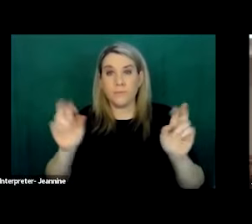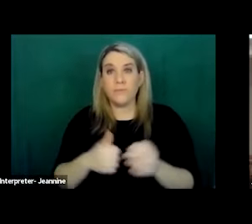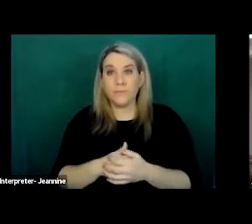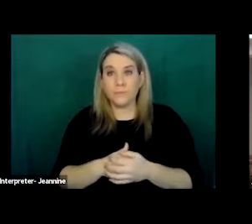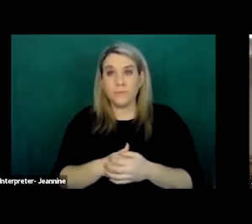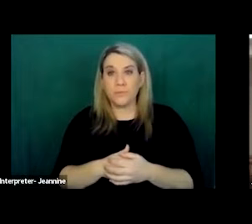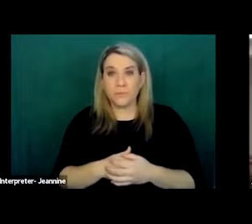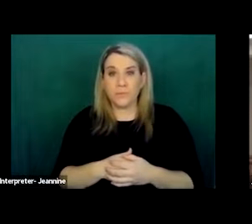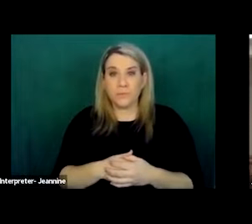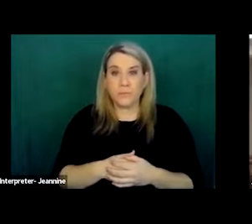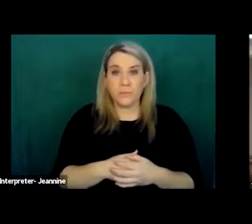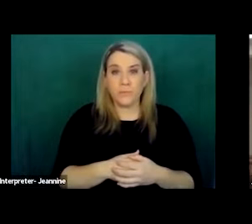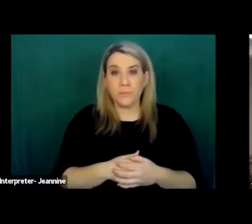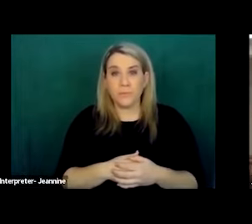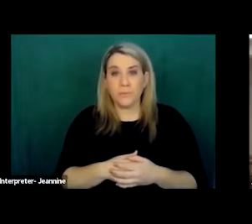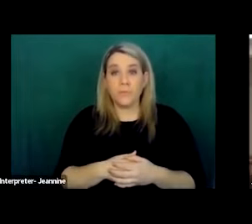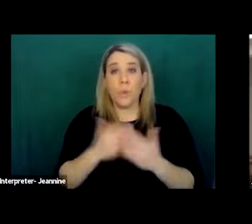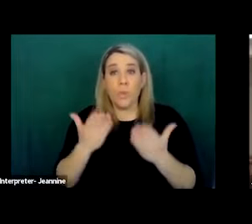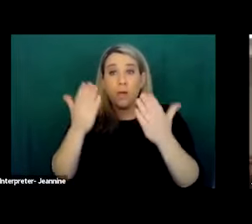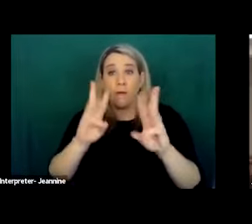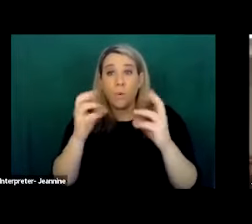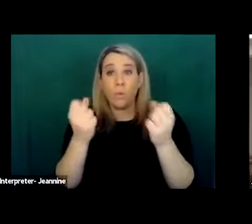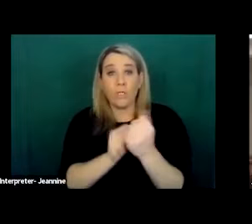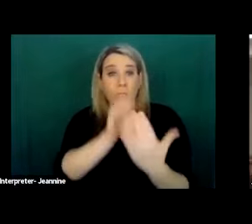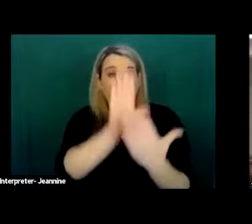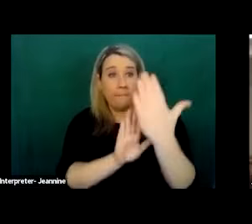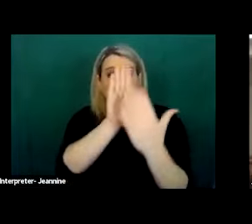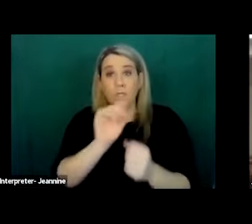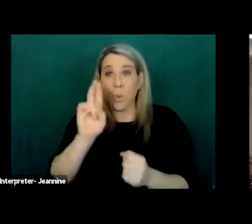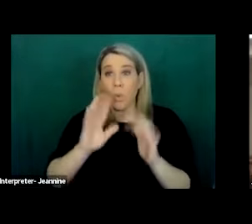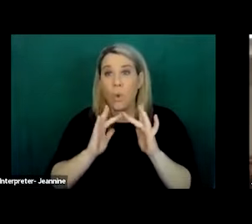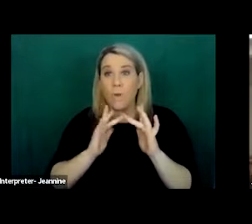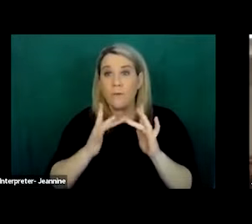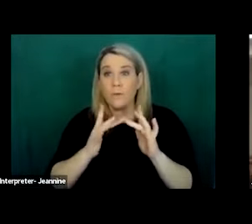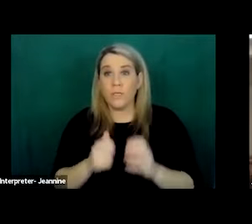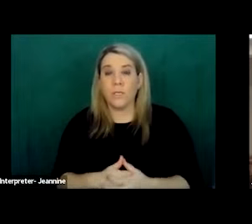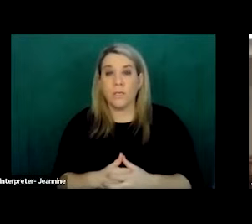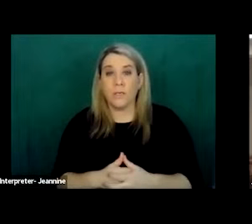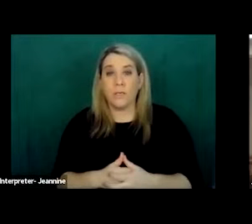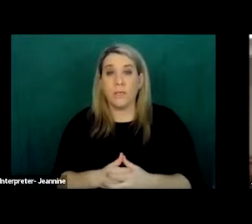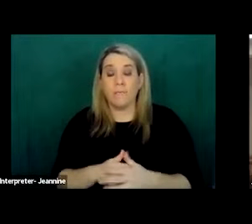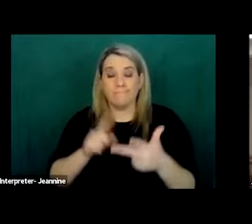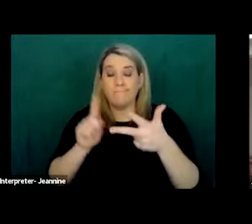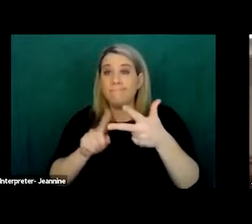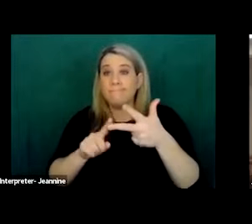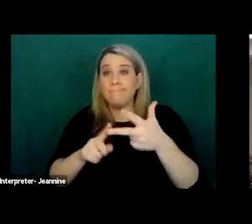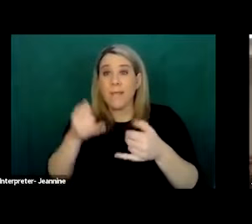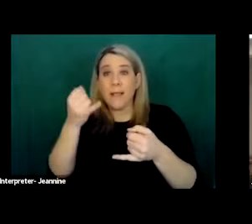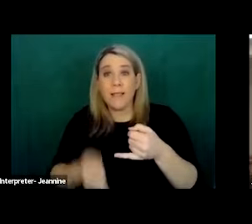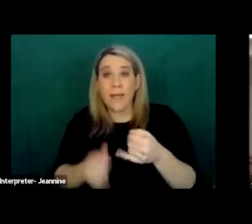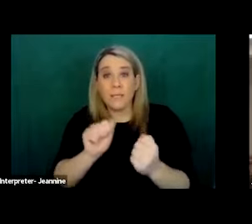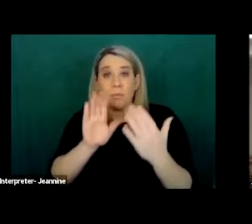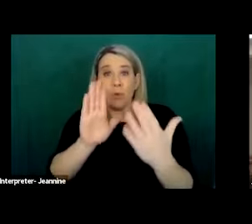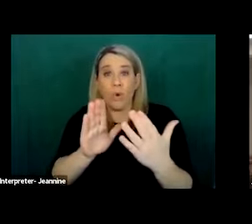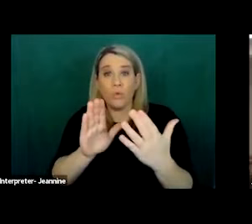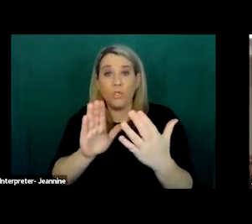able to get there. We can do workshops in person and also virtually. The last way that we can integrate into the classroom is through